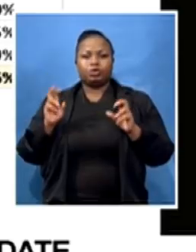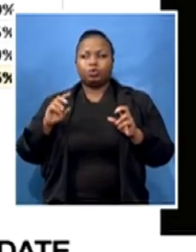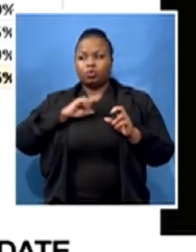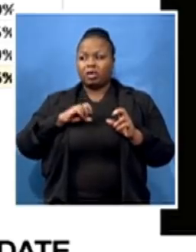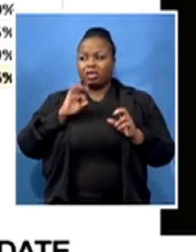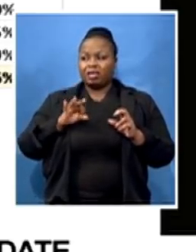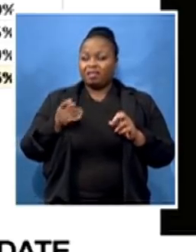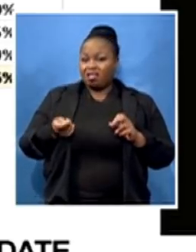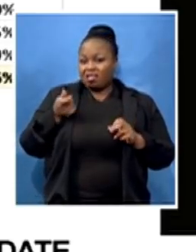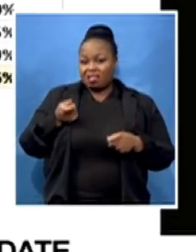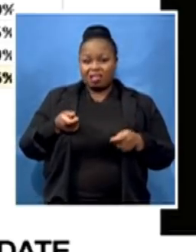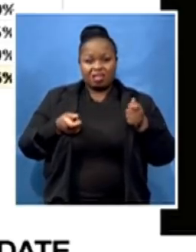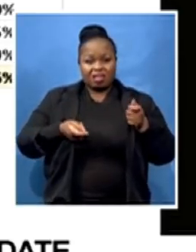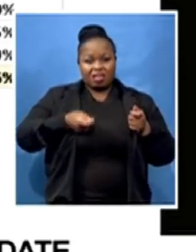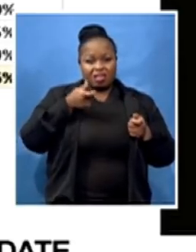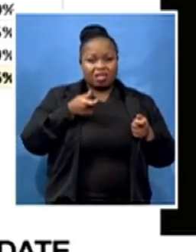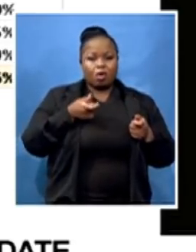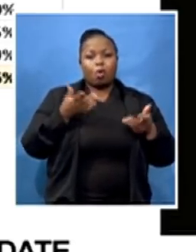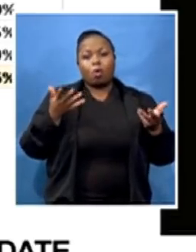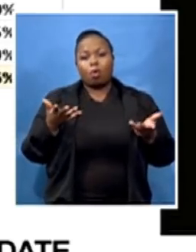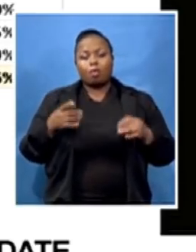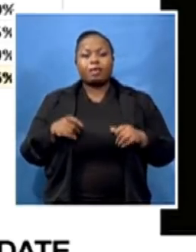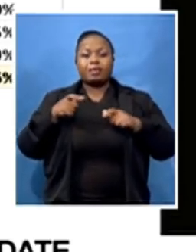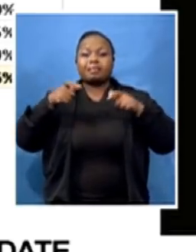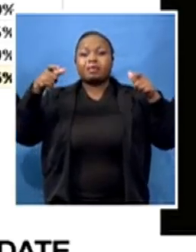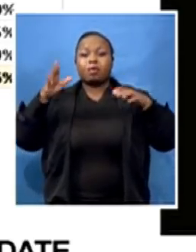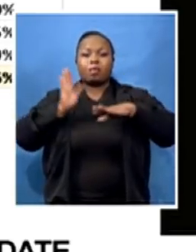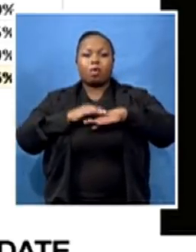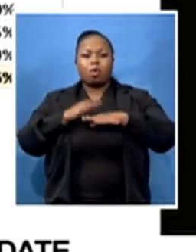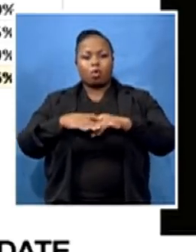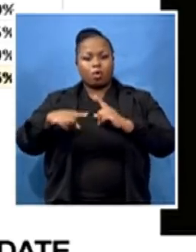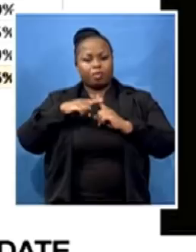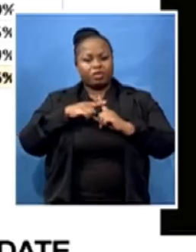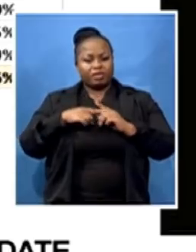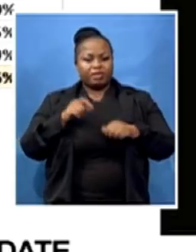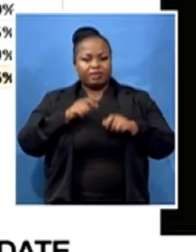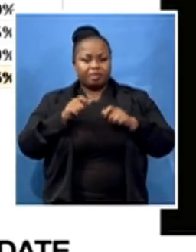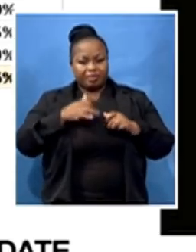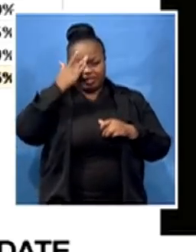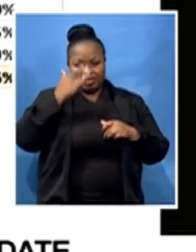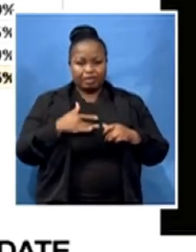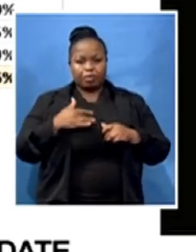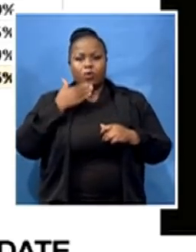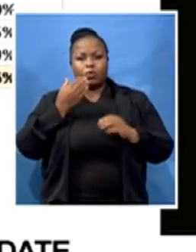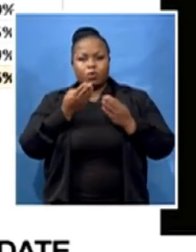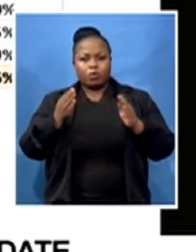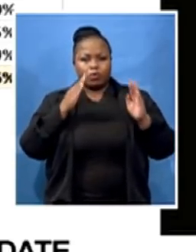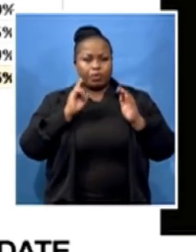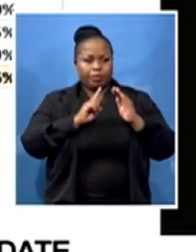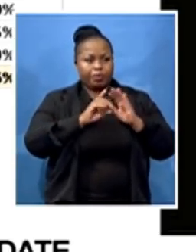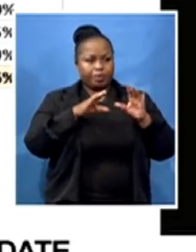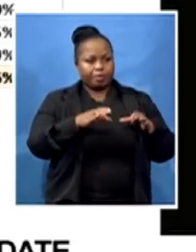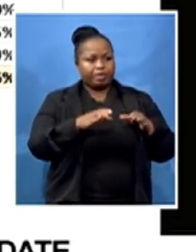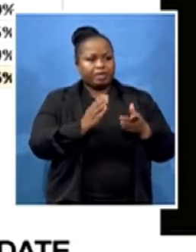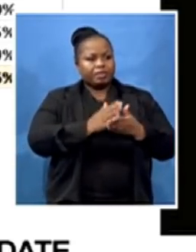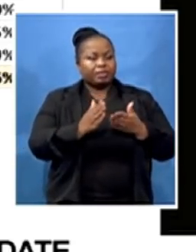large number of positive cases, that you have got quarantine beds that are not activated. In the others, it